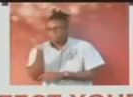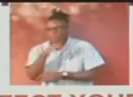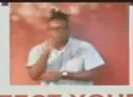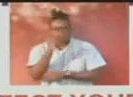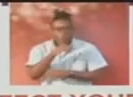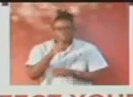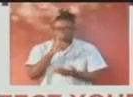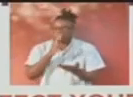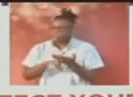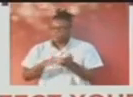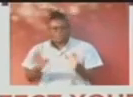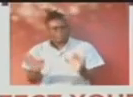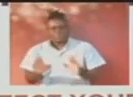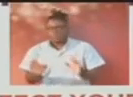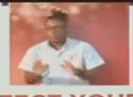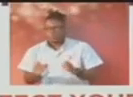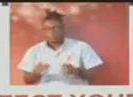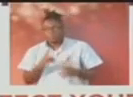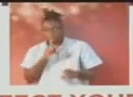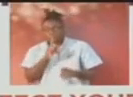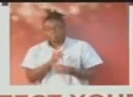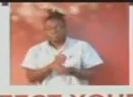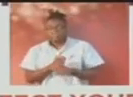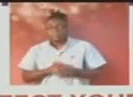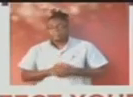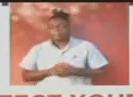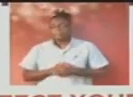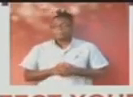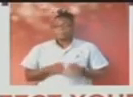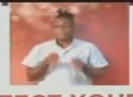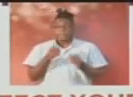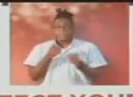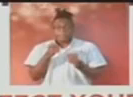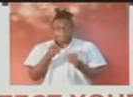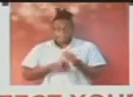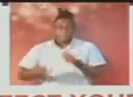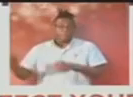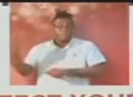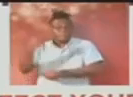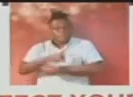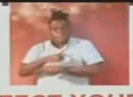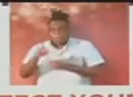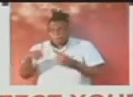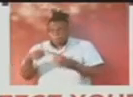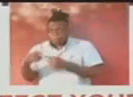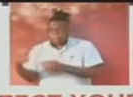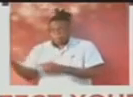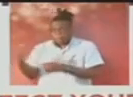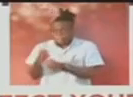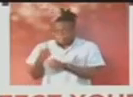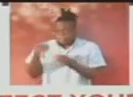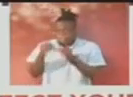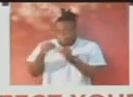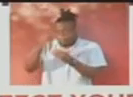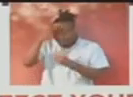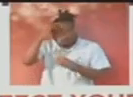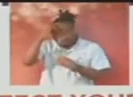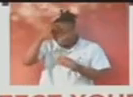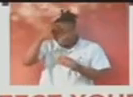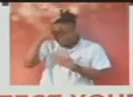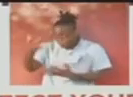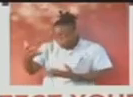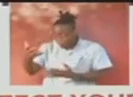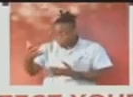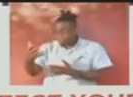system on a day-to-day basis. As additional information becomes available, that information is presented in the next